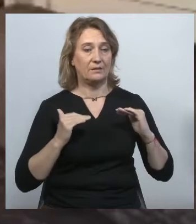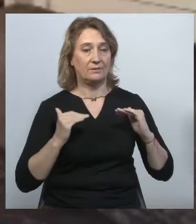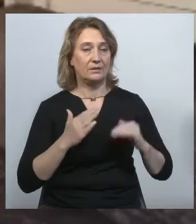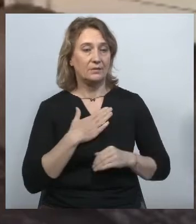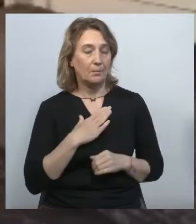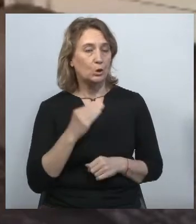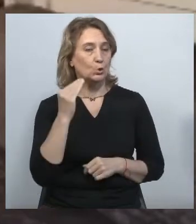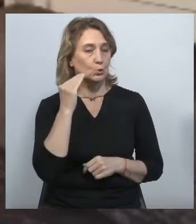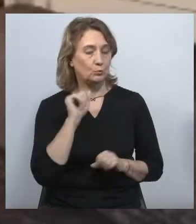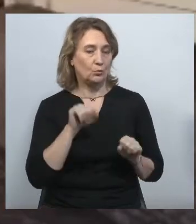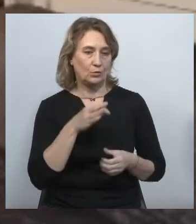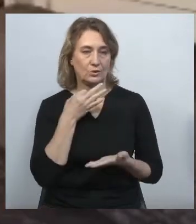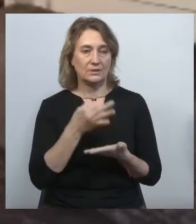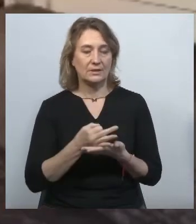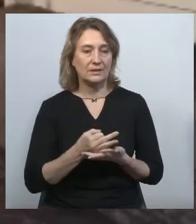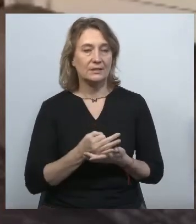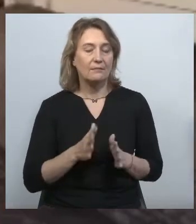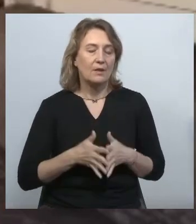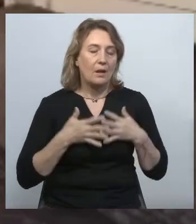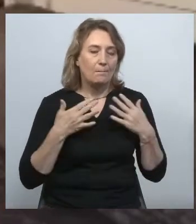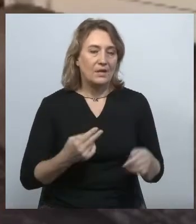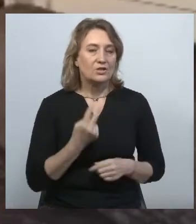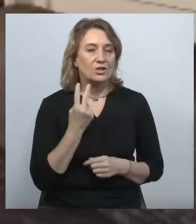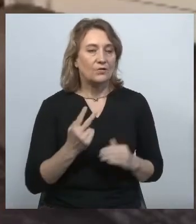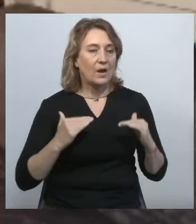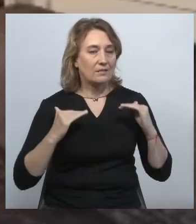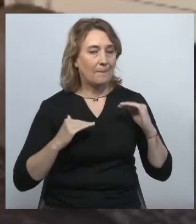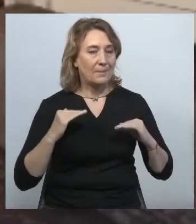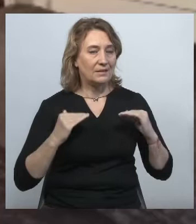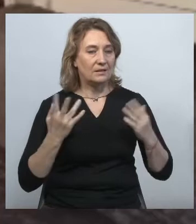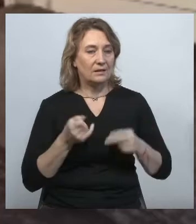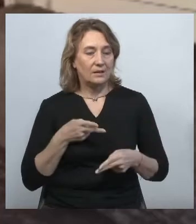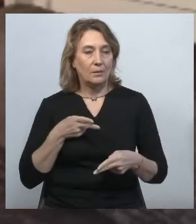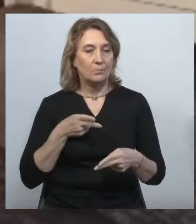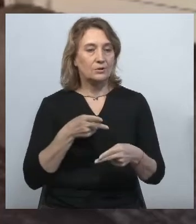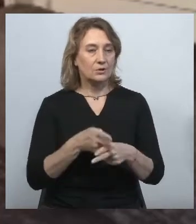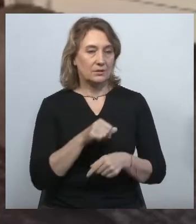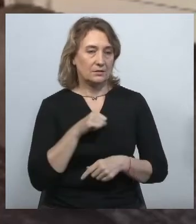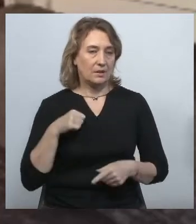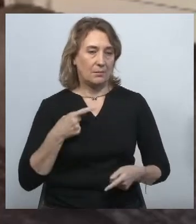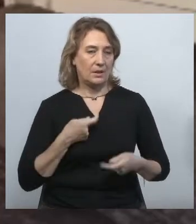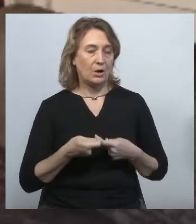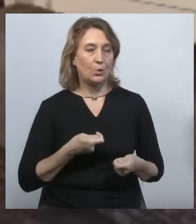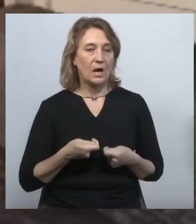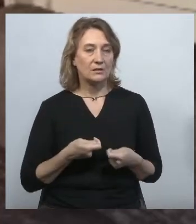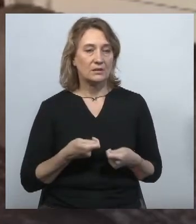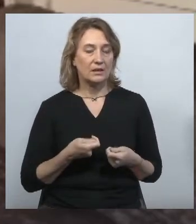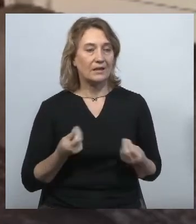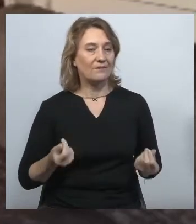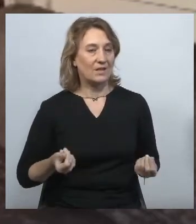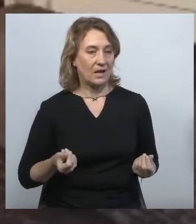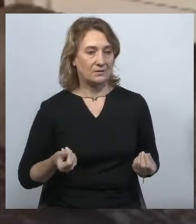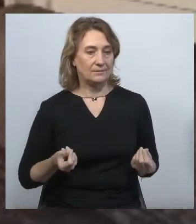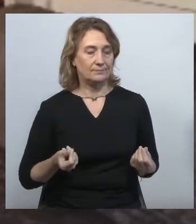the two biggest barriers that prevent self-regulation from happening are simple finances. It's